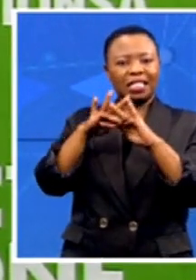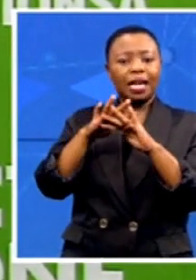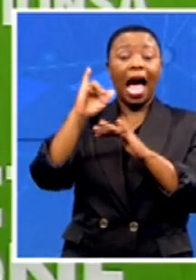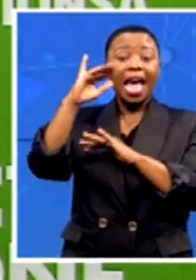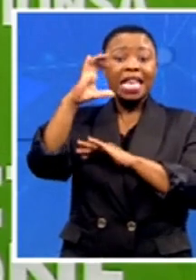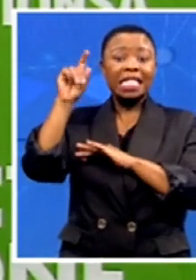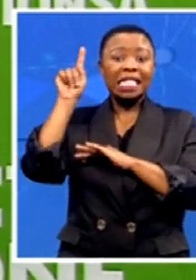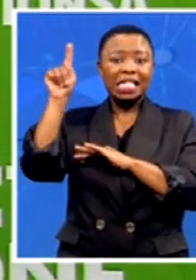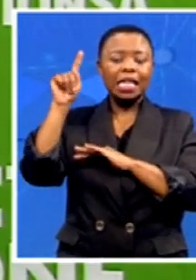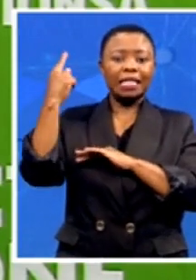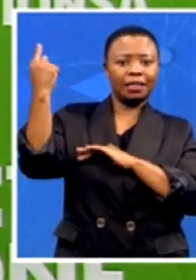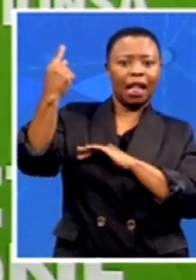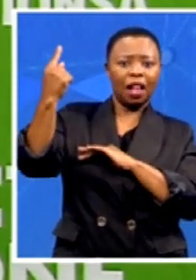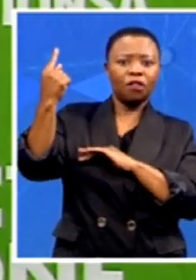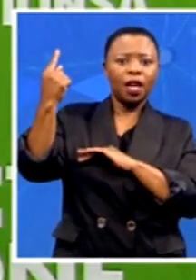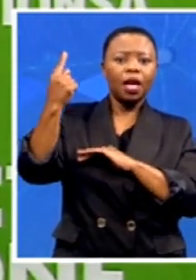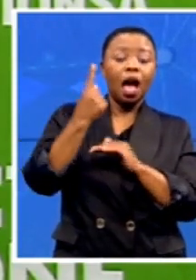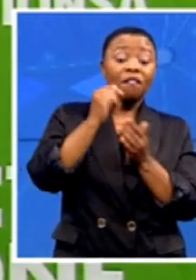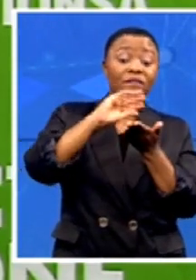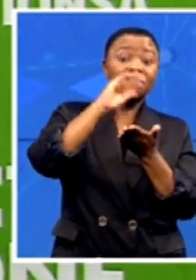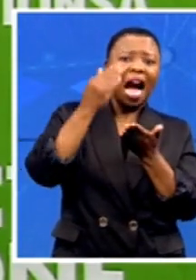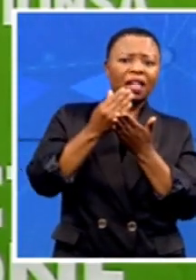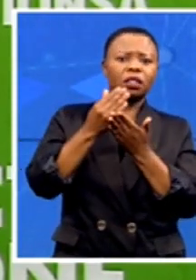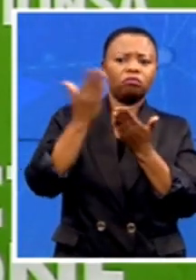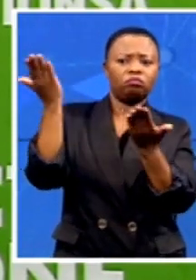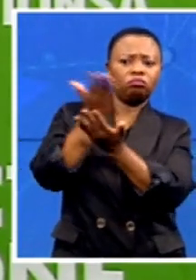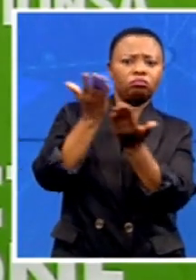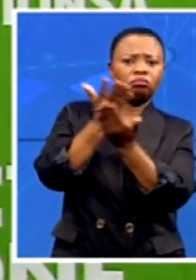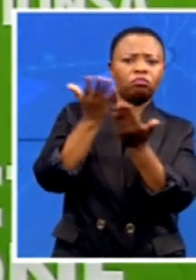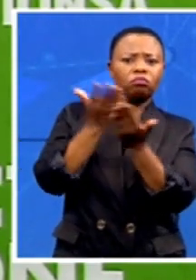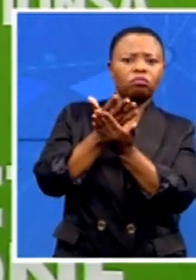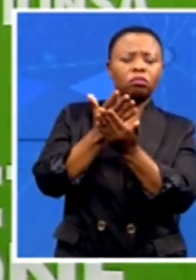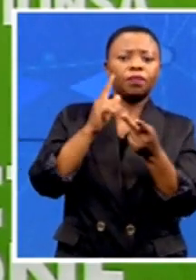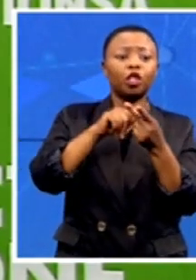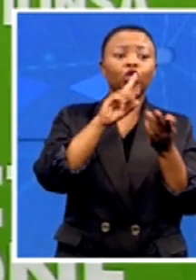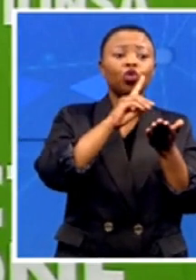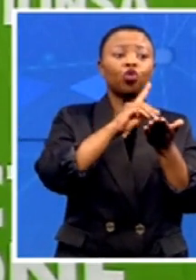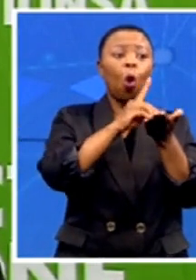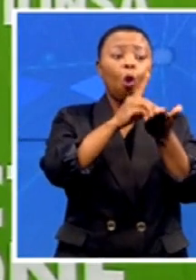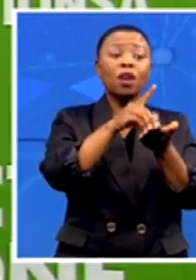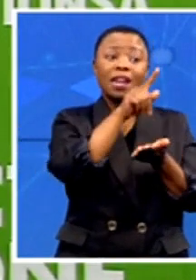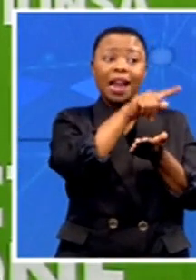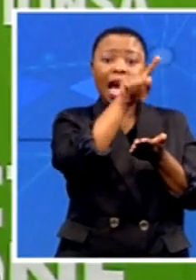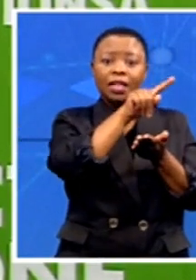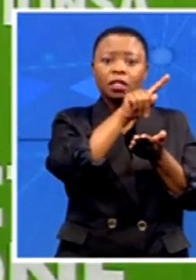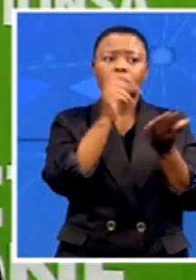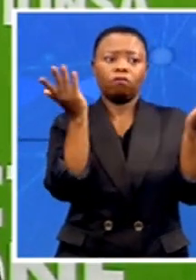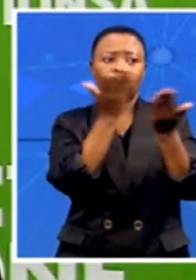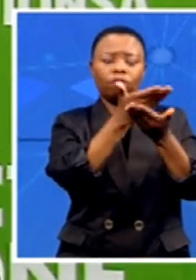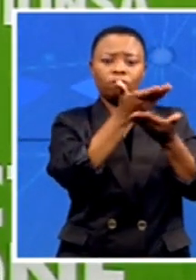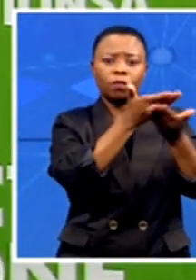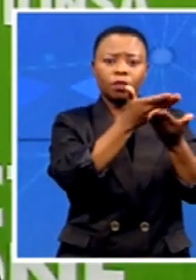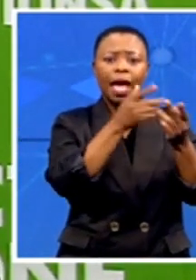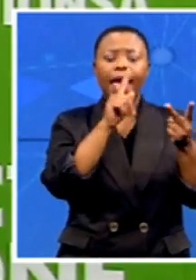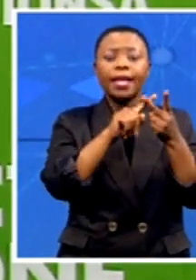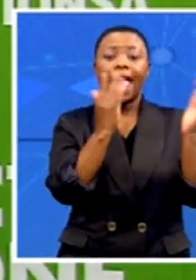existence, to engage with prospective donors, and to encourage people to donate to a fund that will exclusively